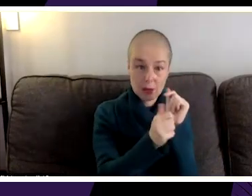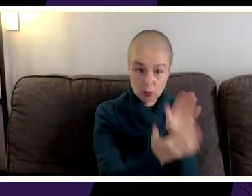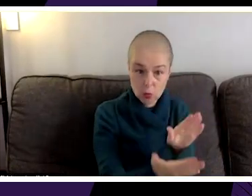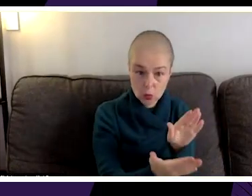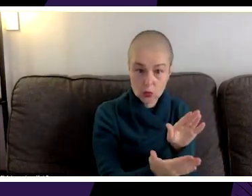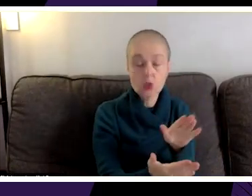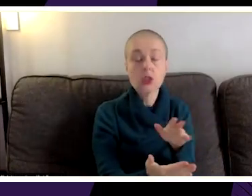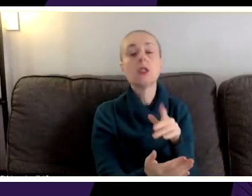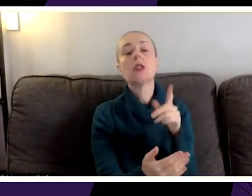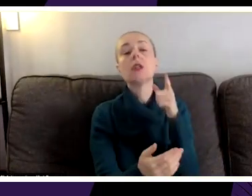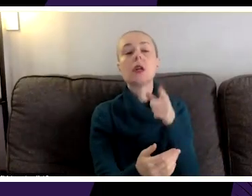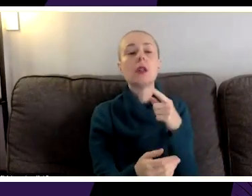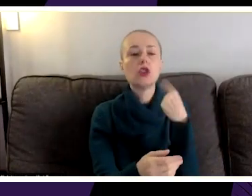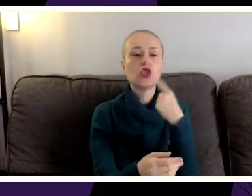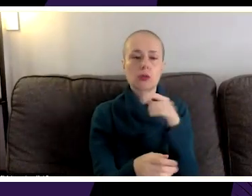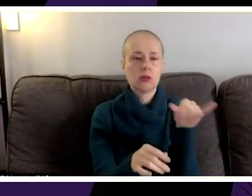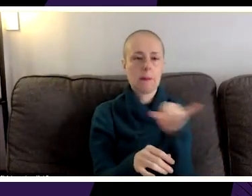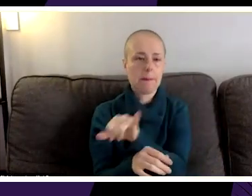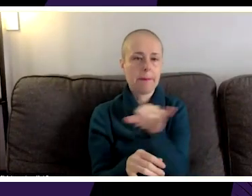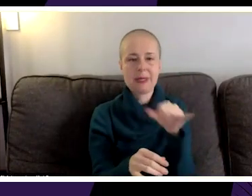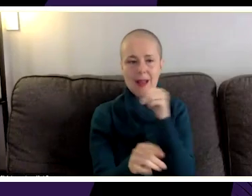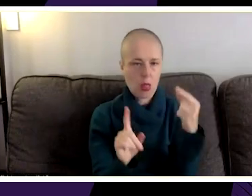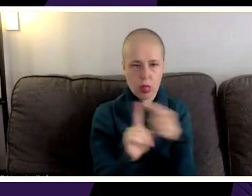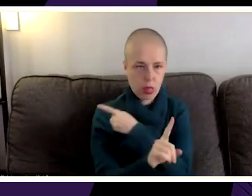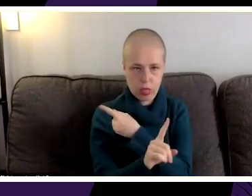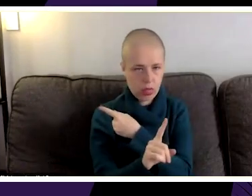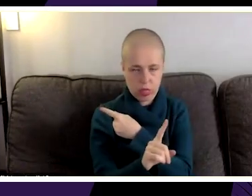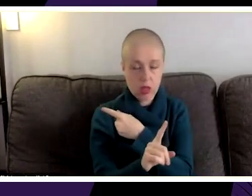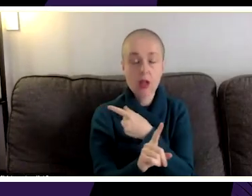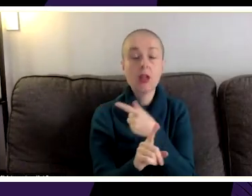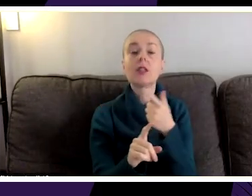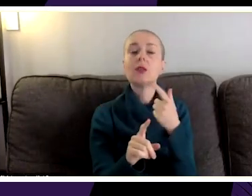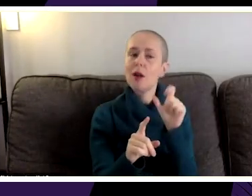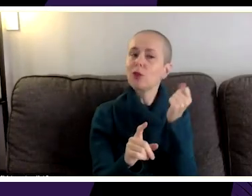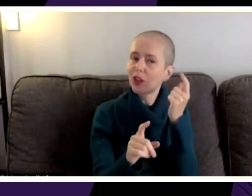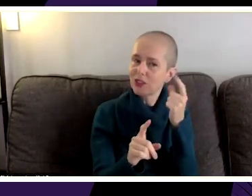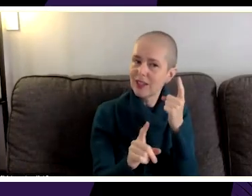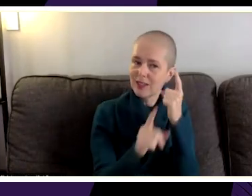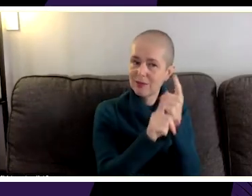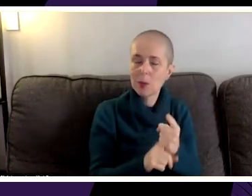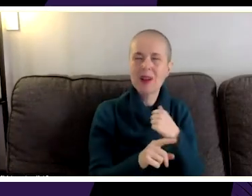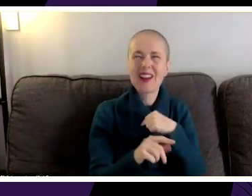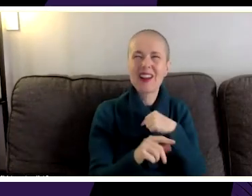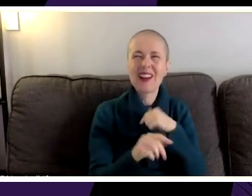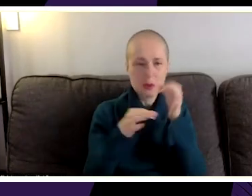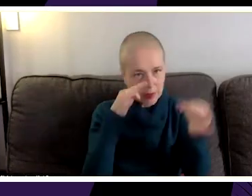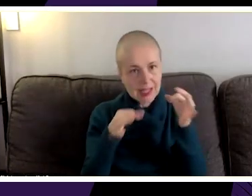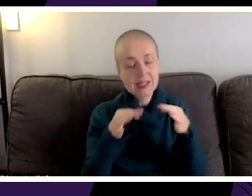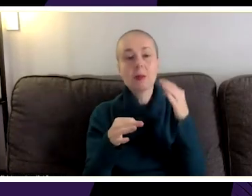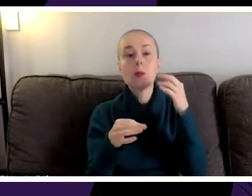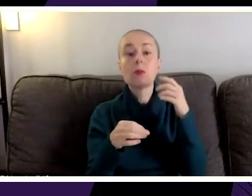gone terribly wrong. I had a really hard time thinking about how to show this migration project because migration is very